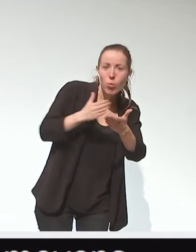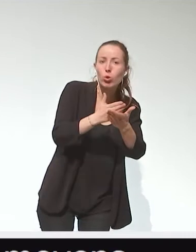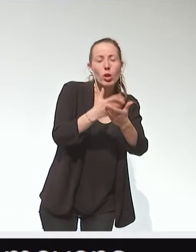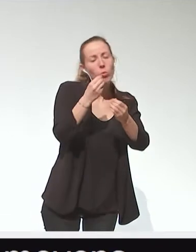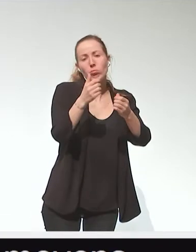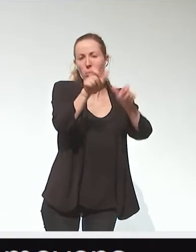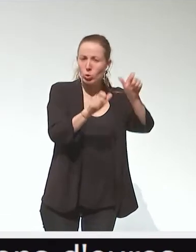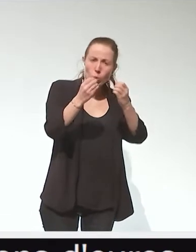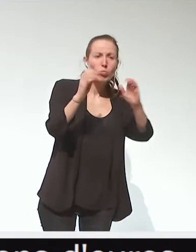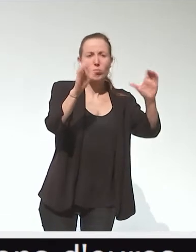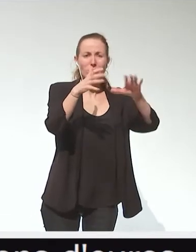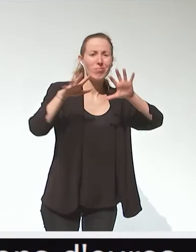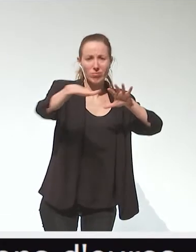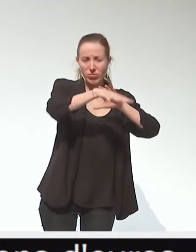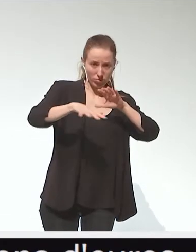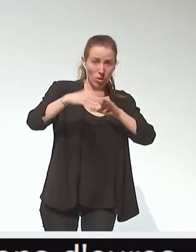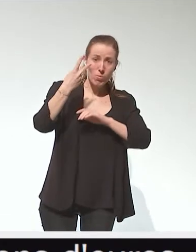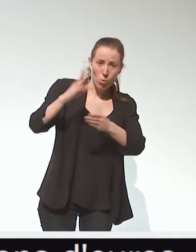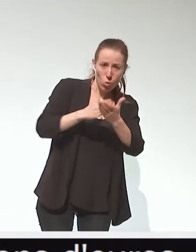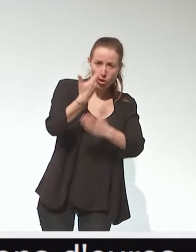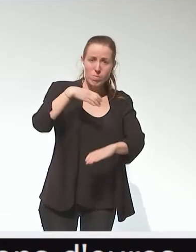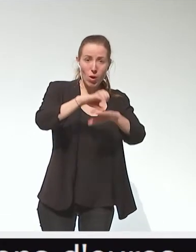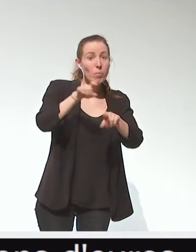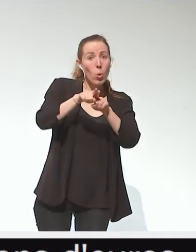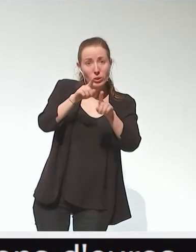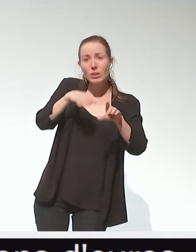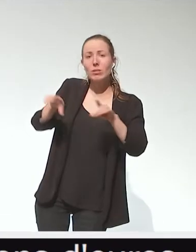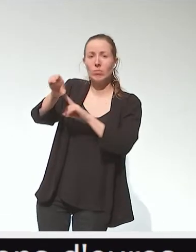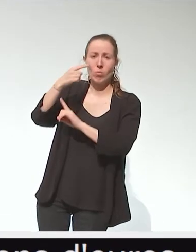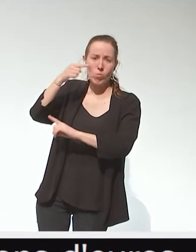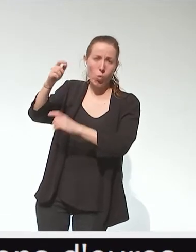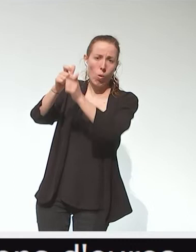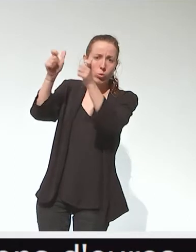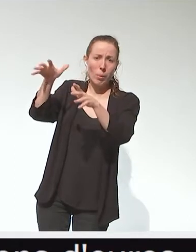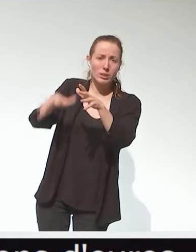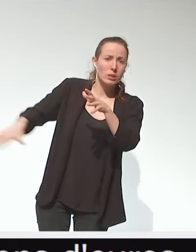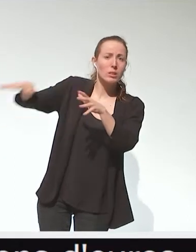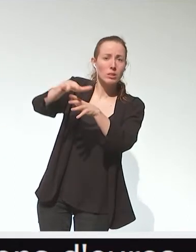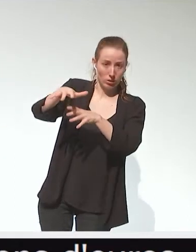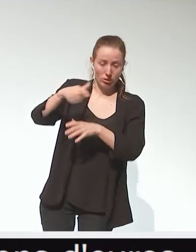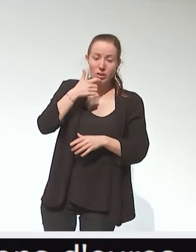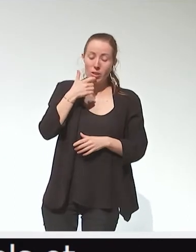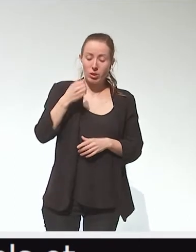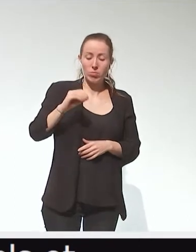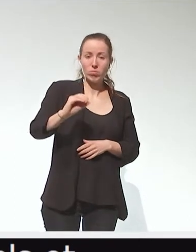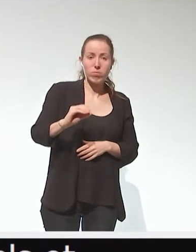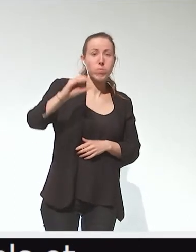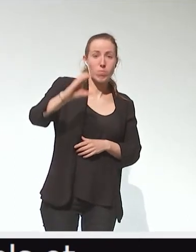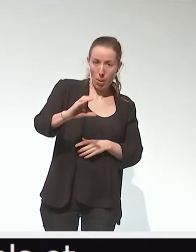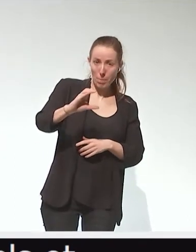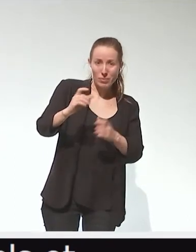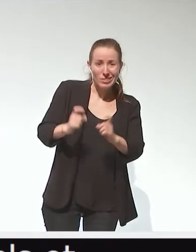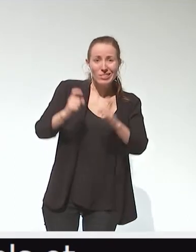supporting individual and collective projects. This money will also go to businesses. By and